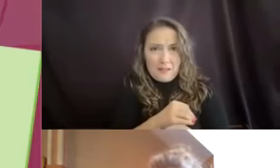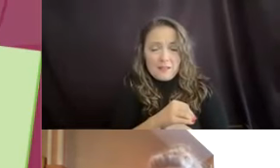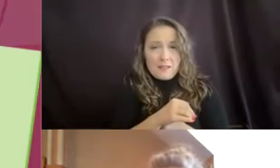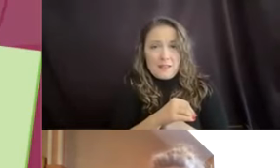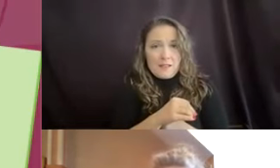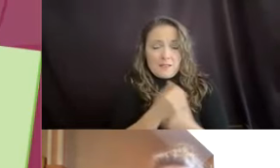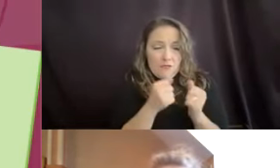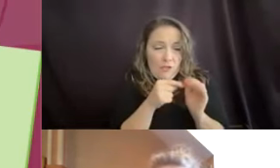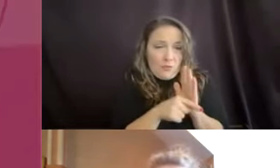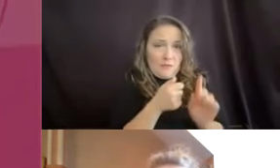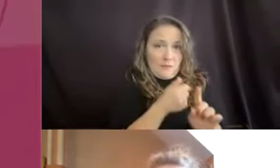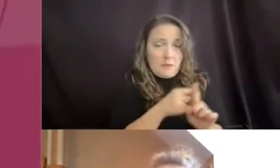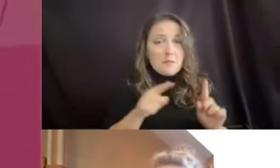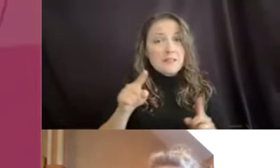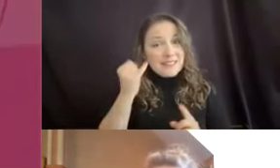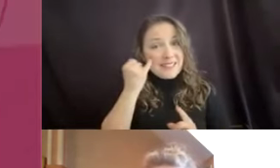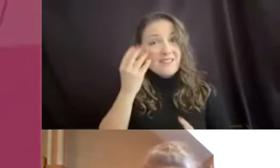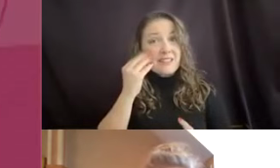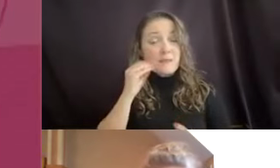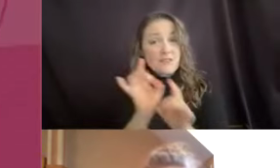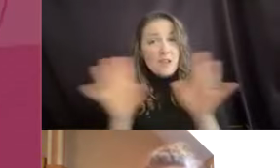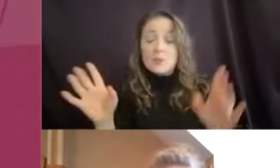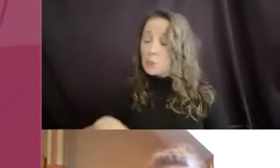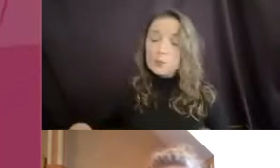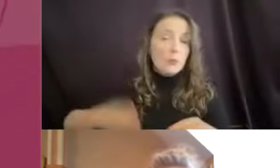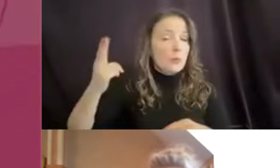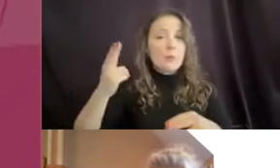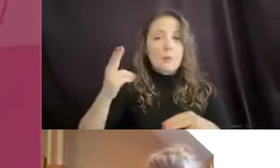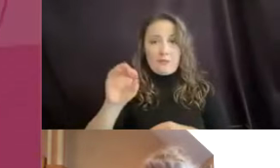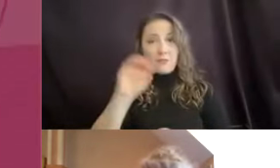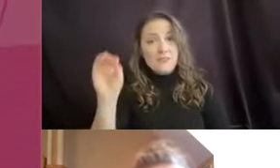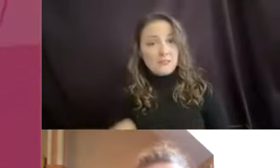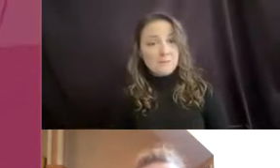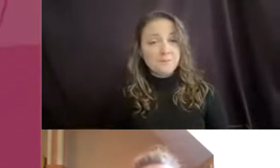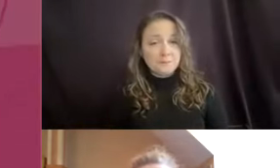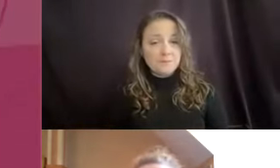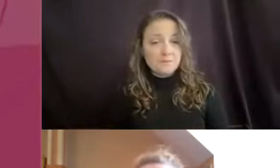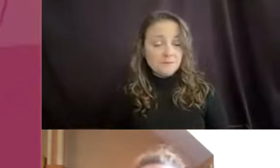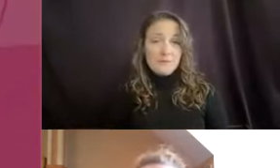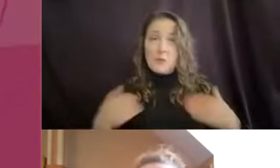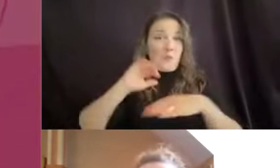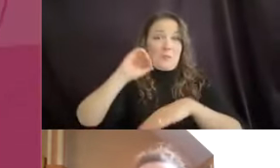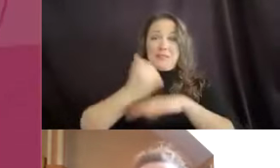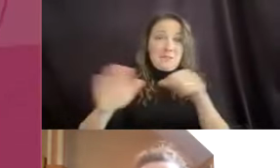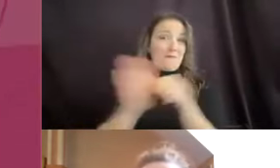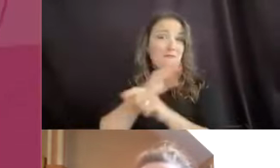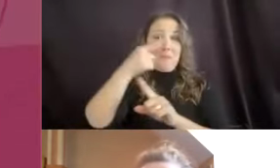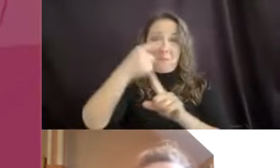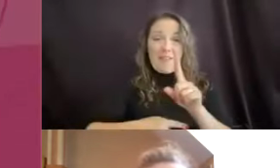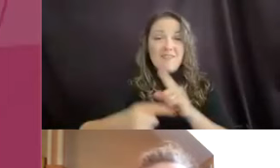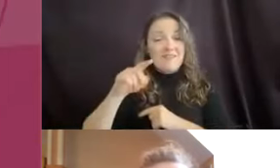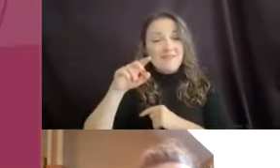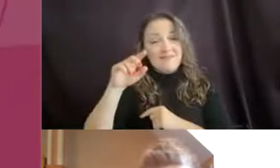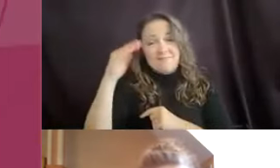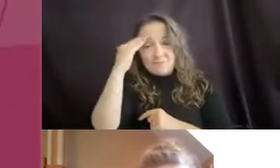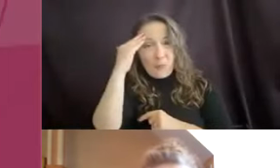very serious. And we have a whole month for it. Teen Dating Violence Awareness Month is